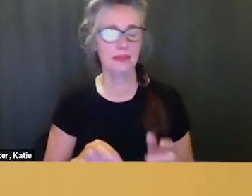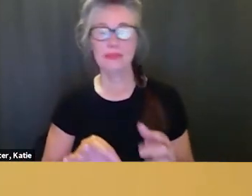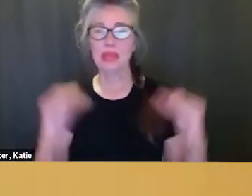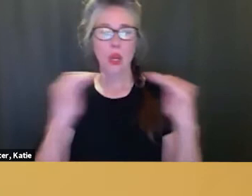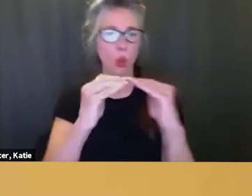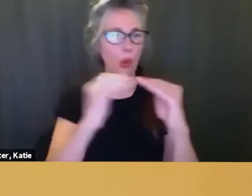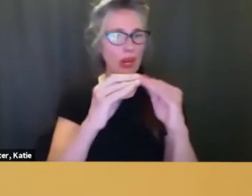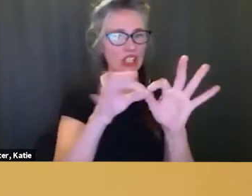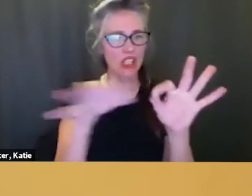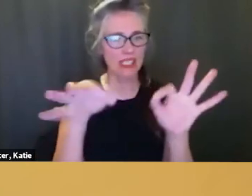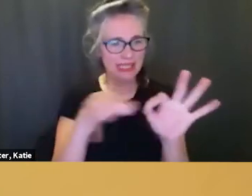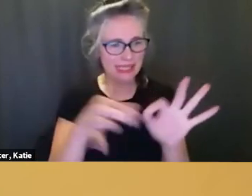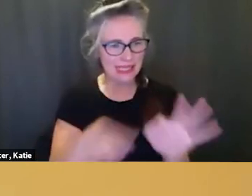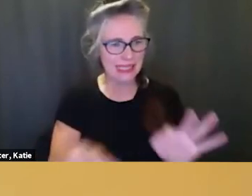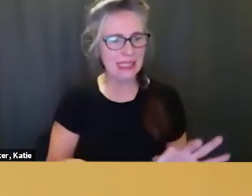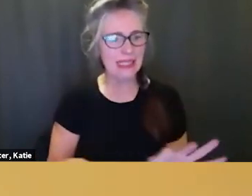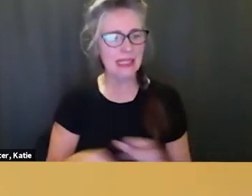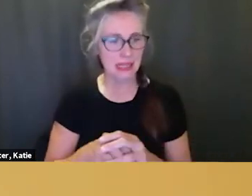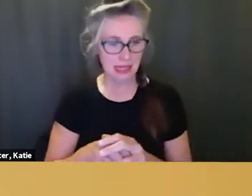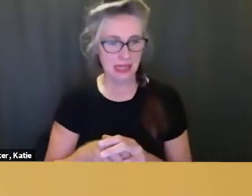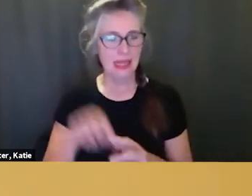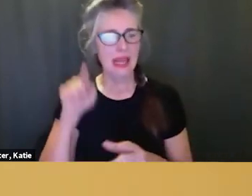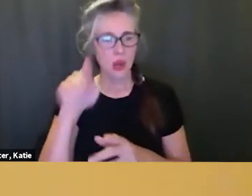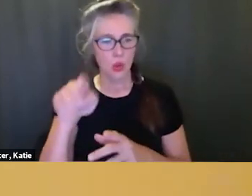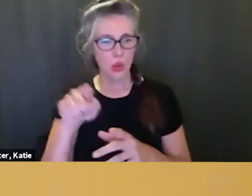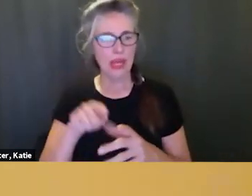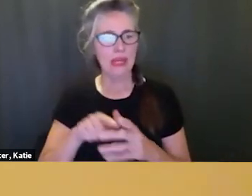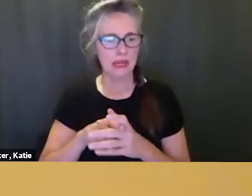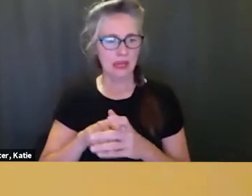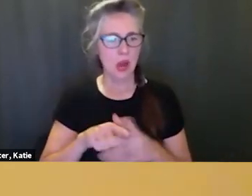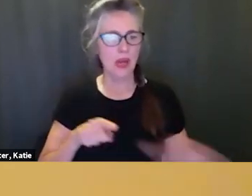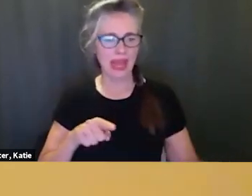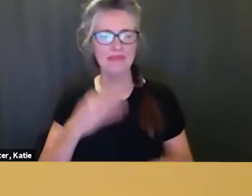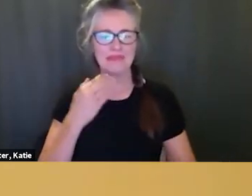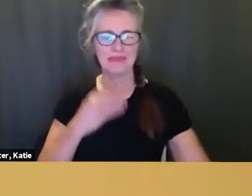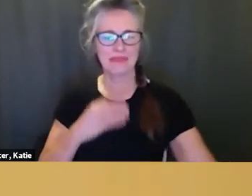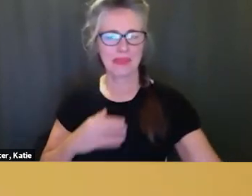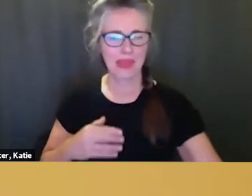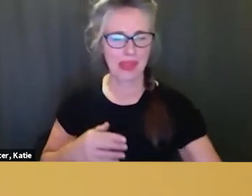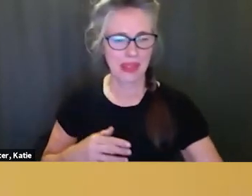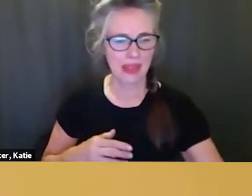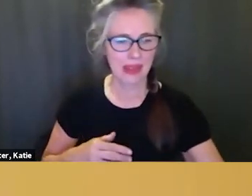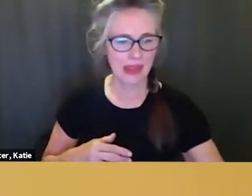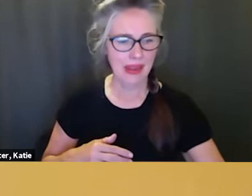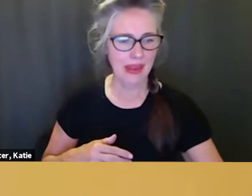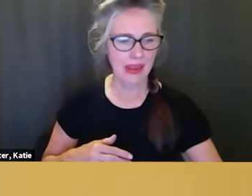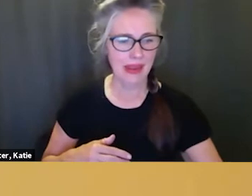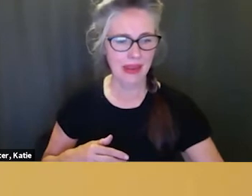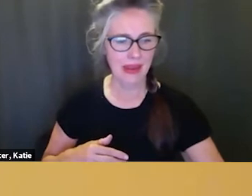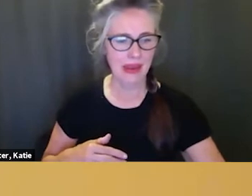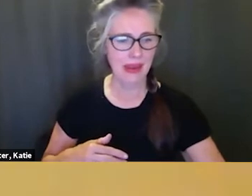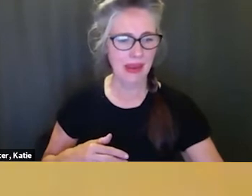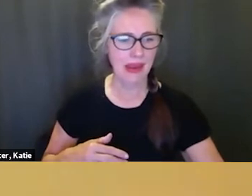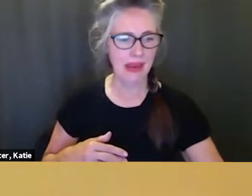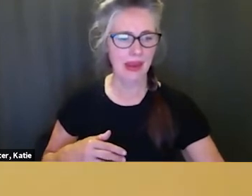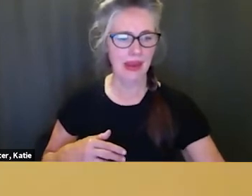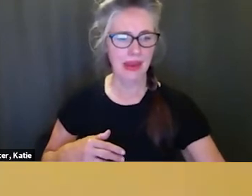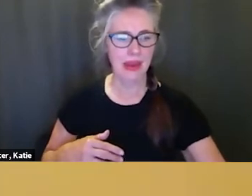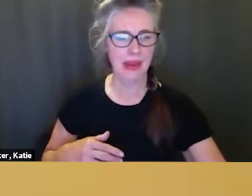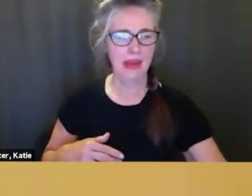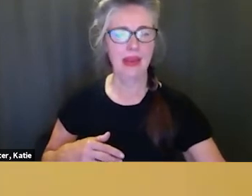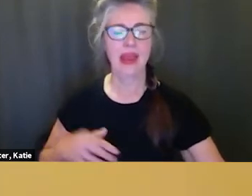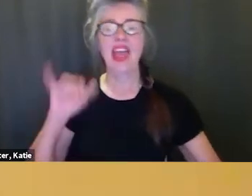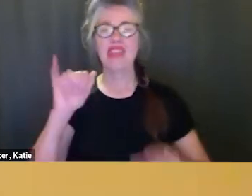equations. That's concepts and skills, learning how to do things. But then there's standards for mathematical practice. That's the